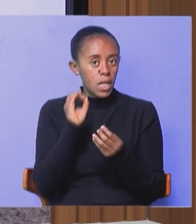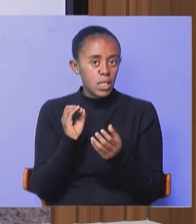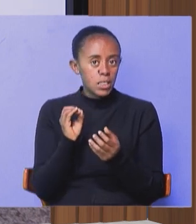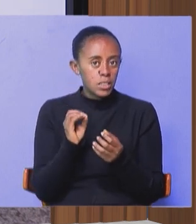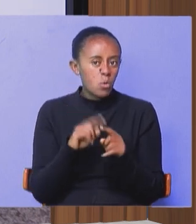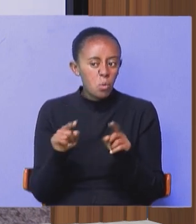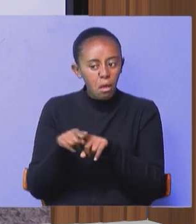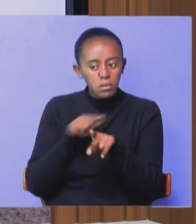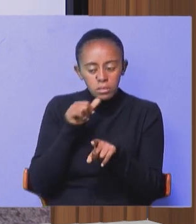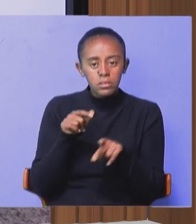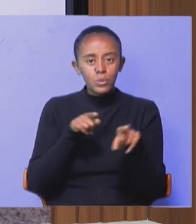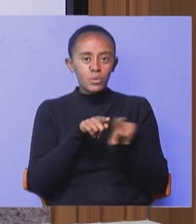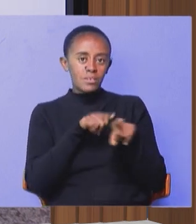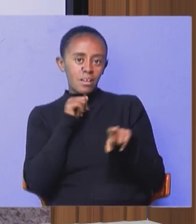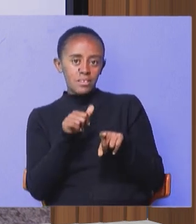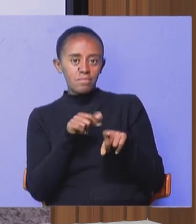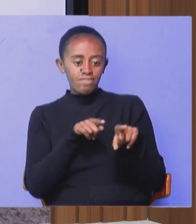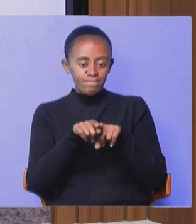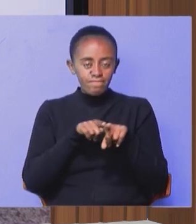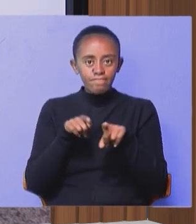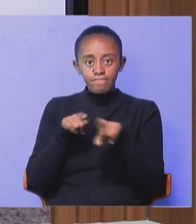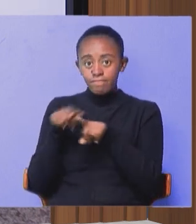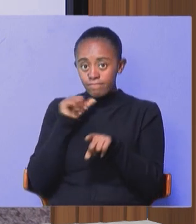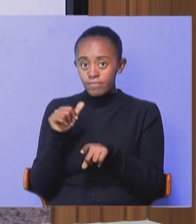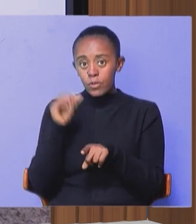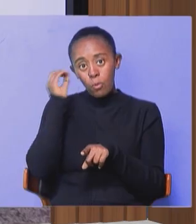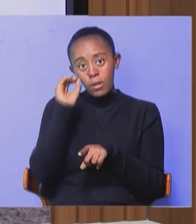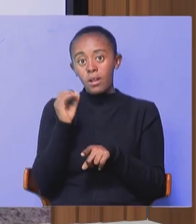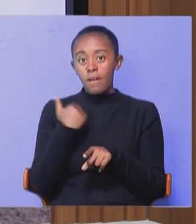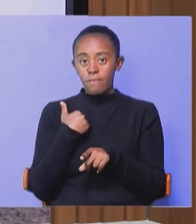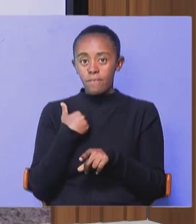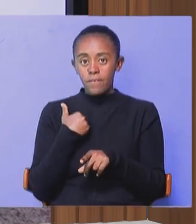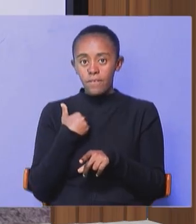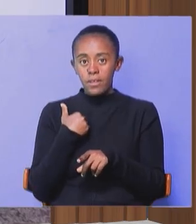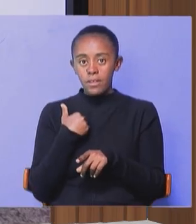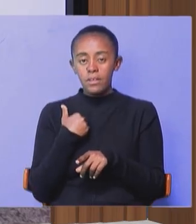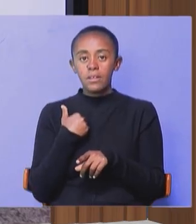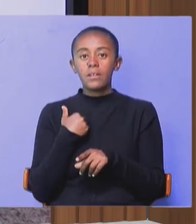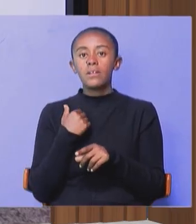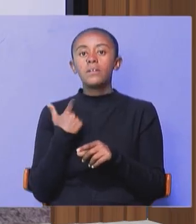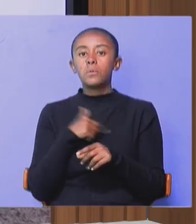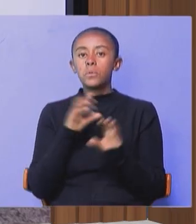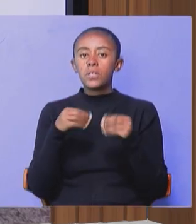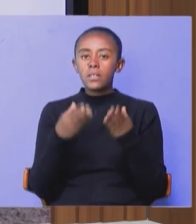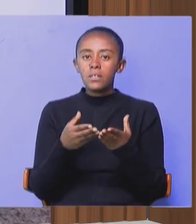with someone's or disagreeing with someone's opinion. So far we have been giving our own opinion